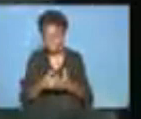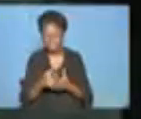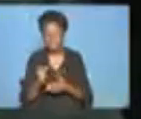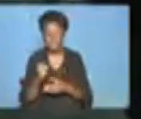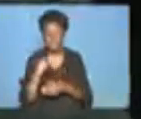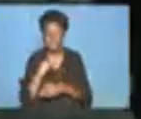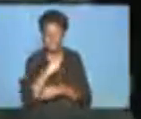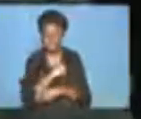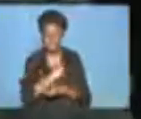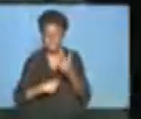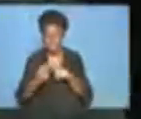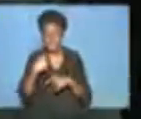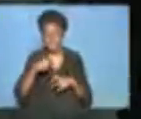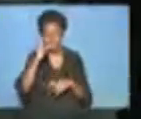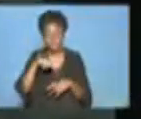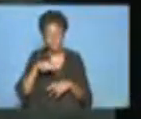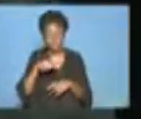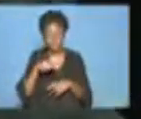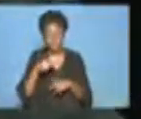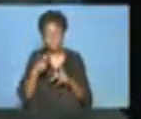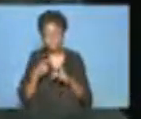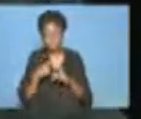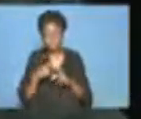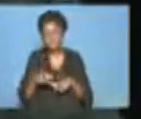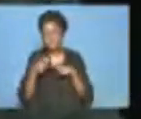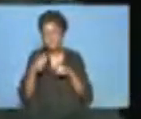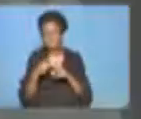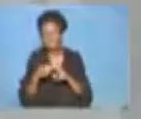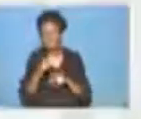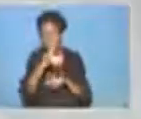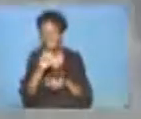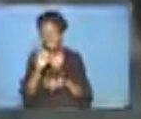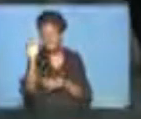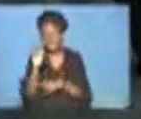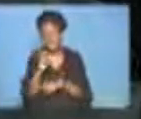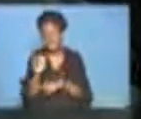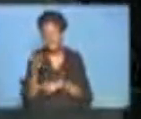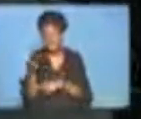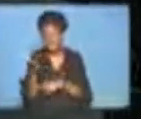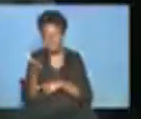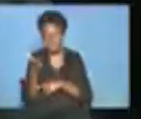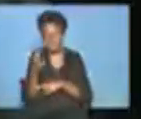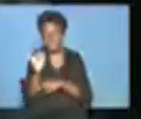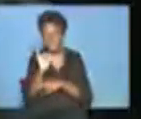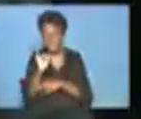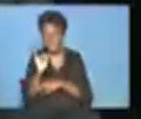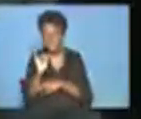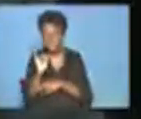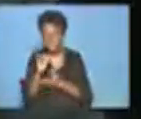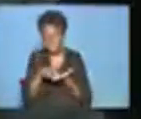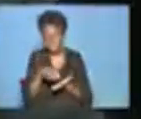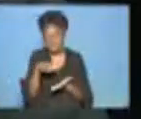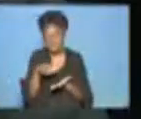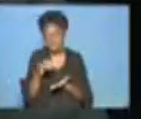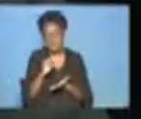February 2023 would have to contribute to 30% of their insurance premium. I made it clear to the membership, I cautioned them